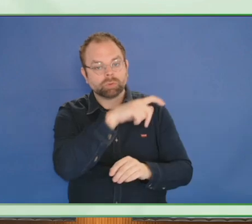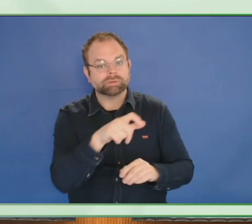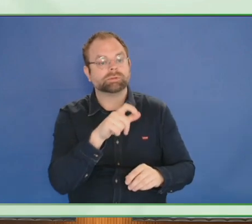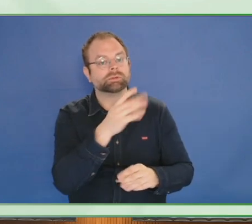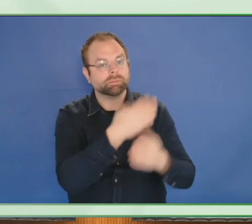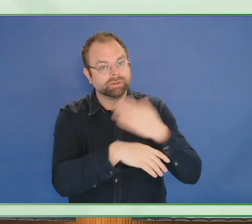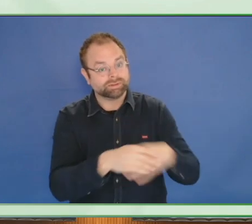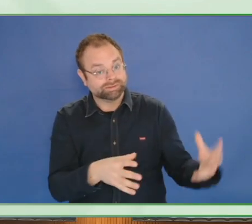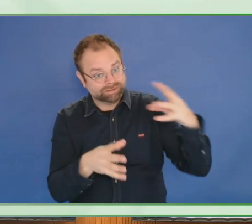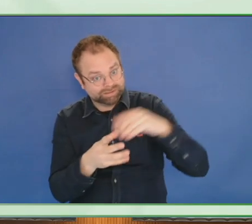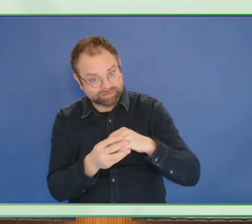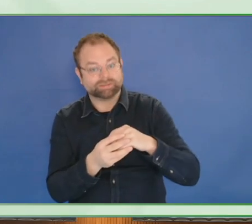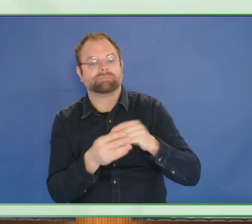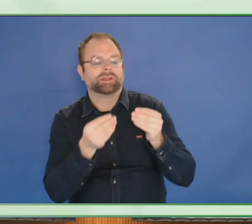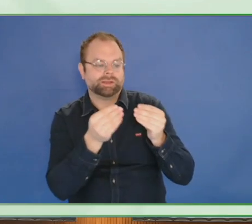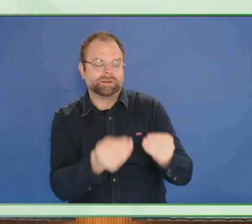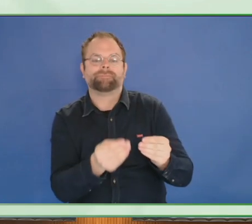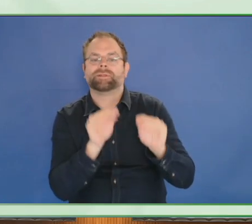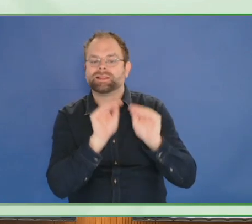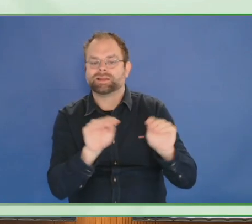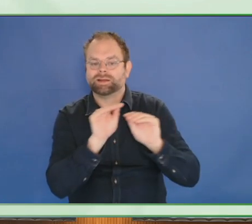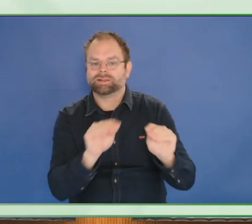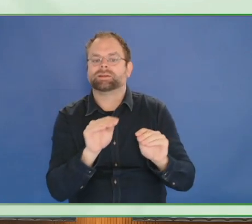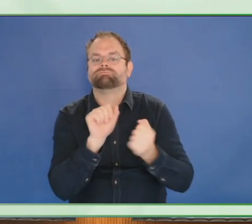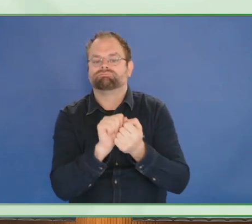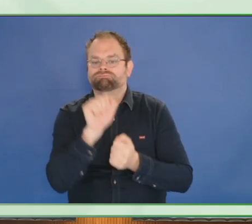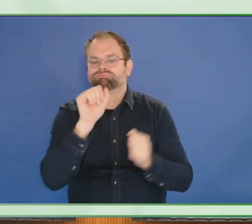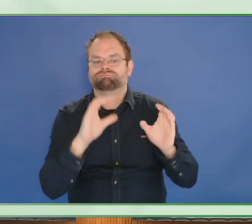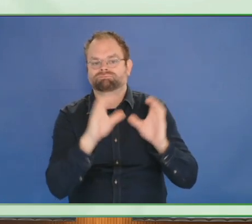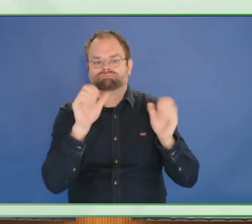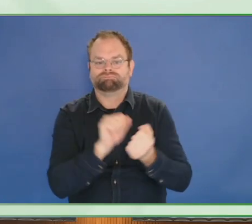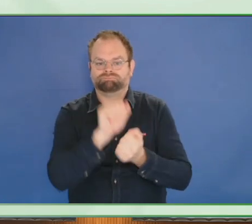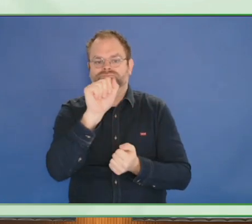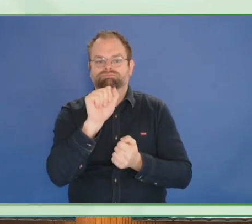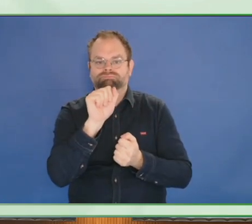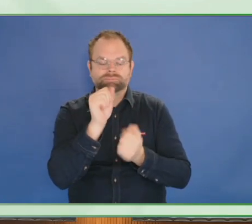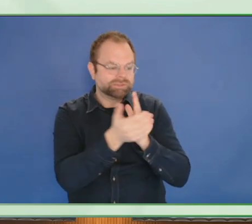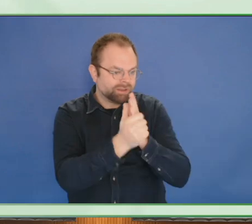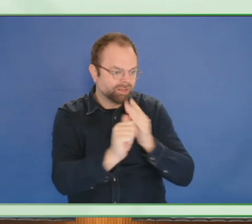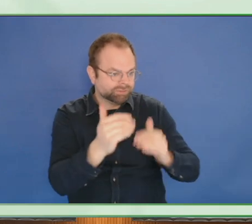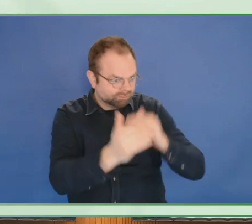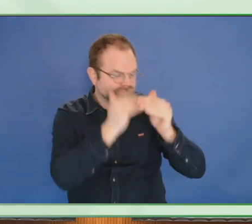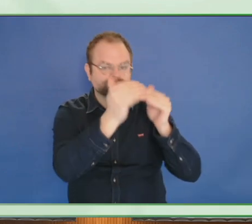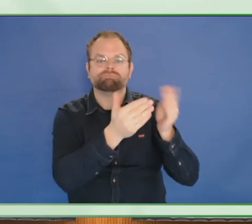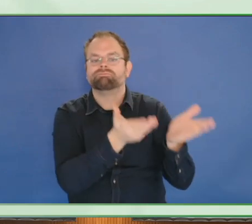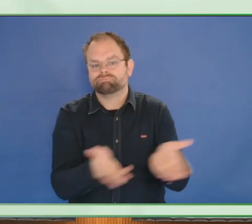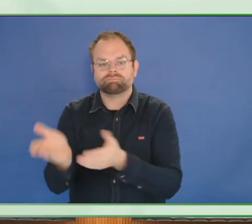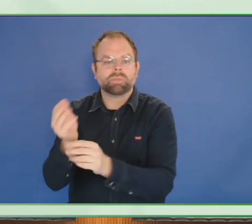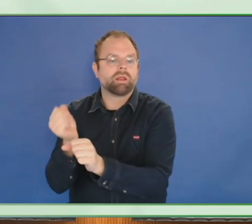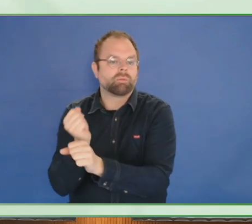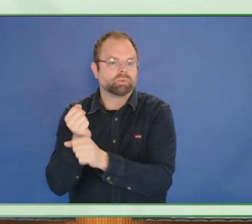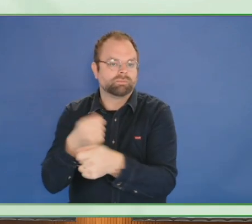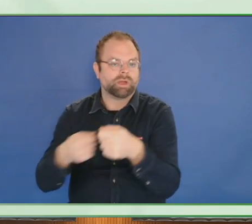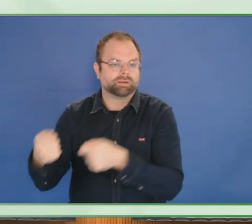skills, followed by a paid 3-month internship at employer's workplace to gain hands-on